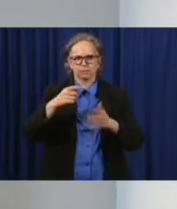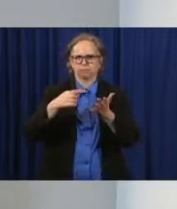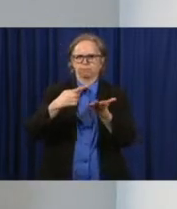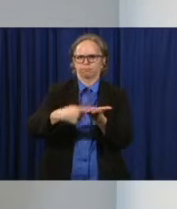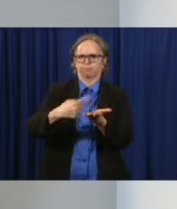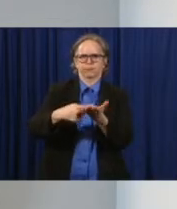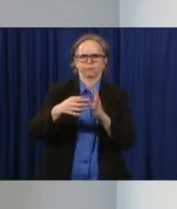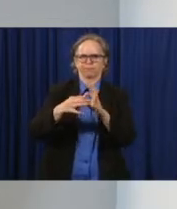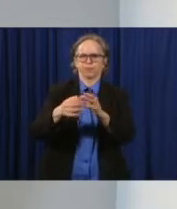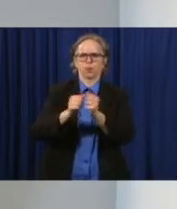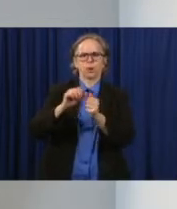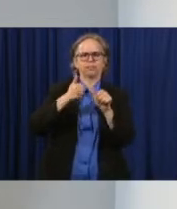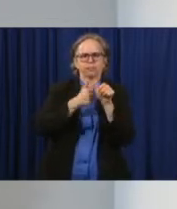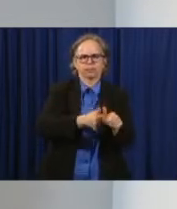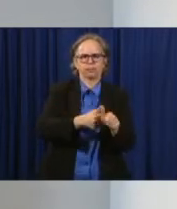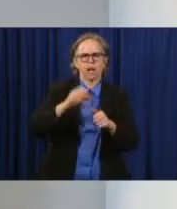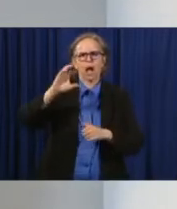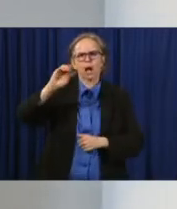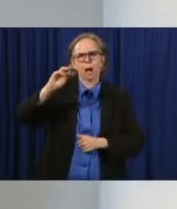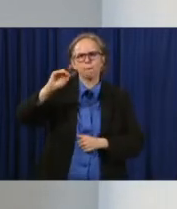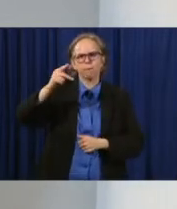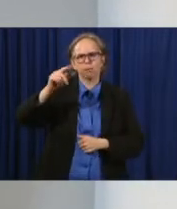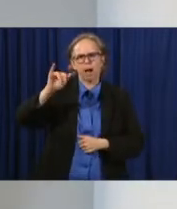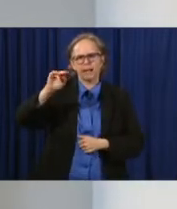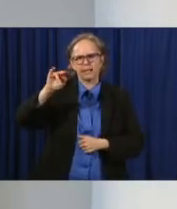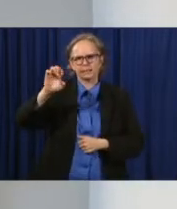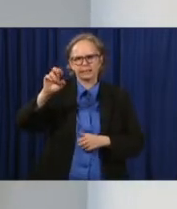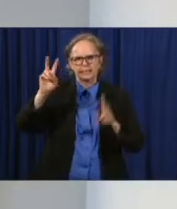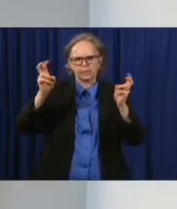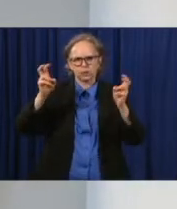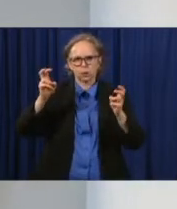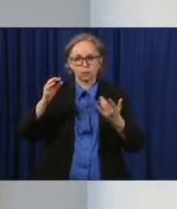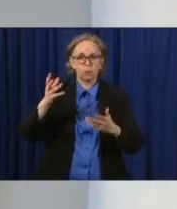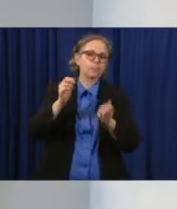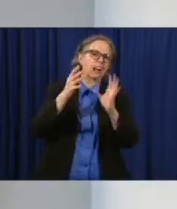the weekend. Remember, outdoor dining started on Friday.